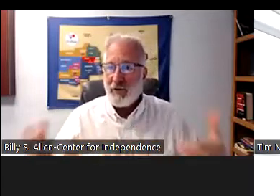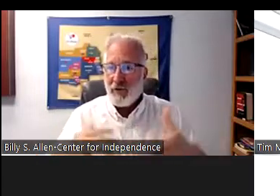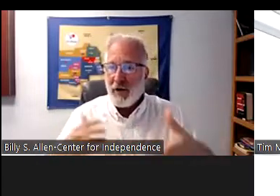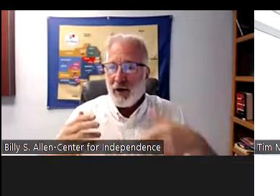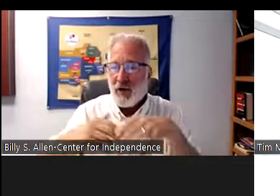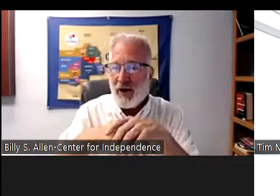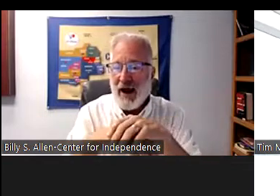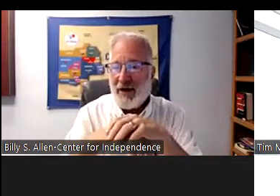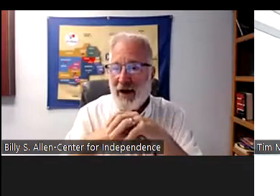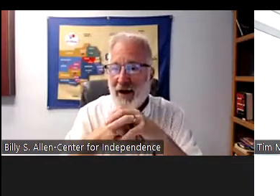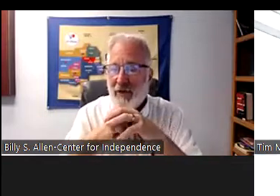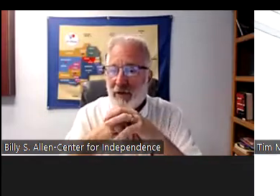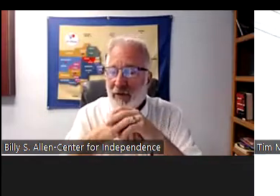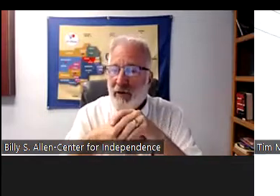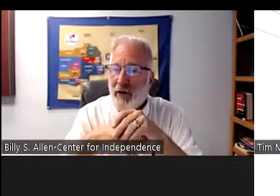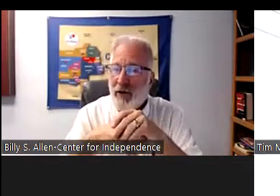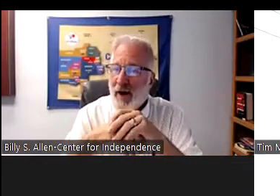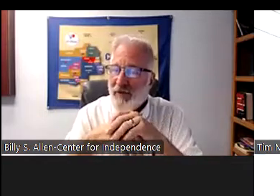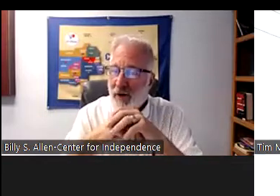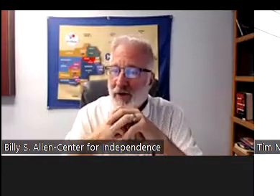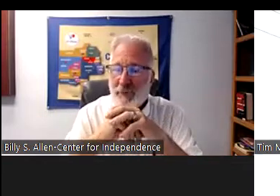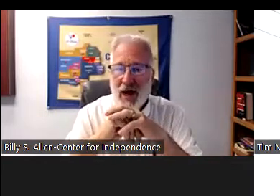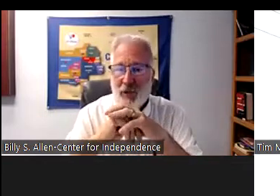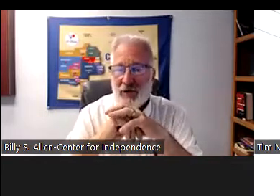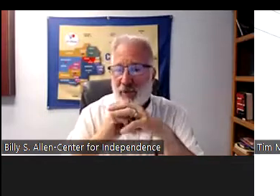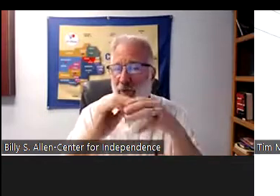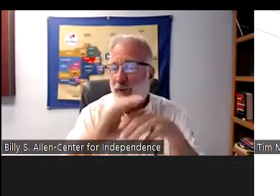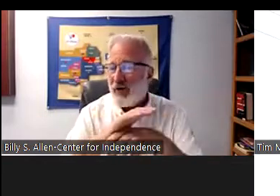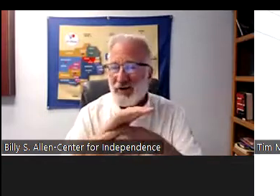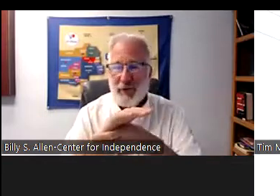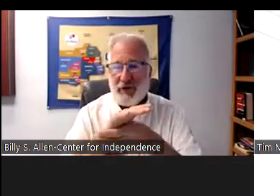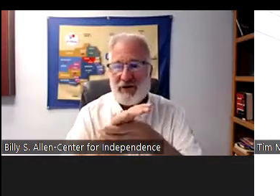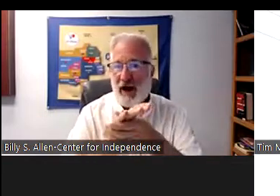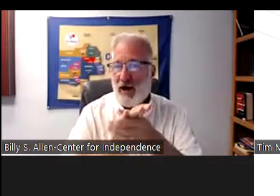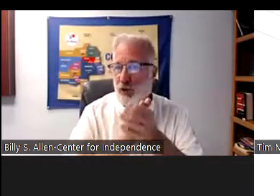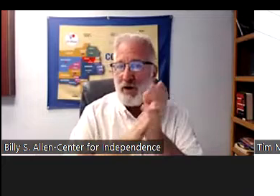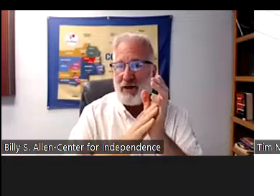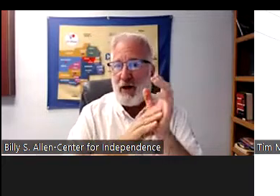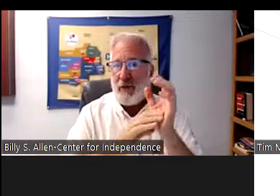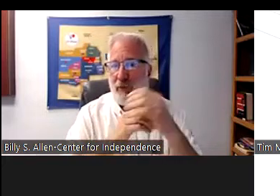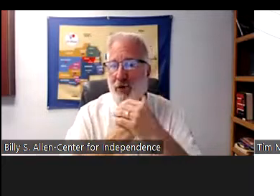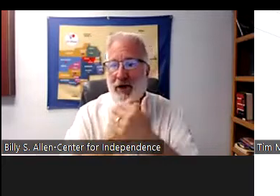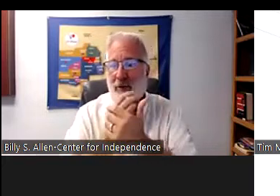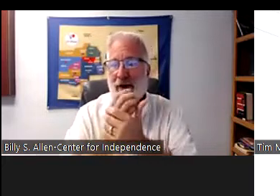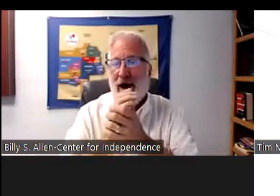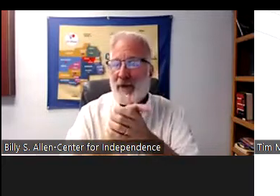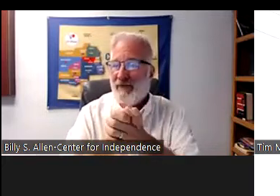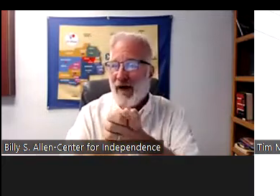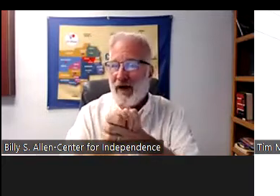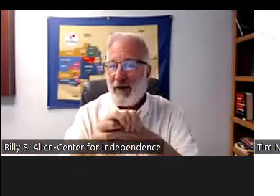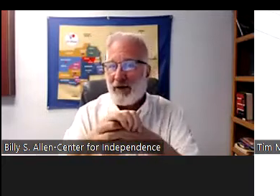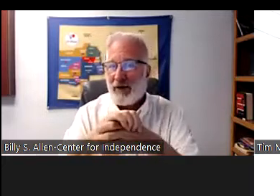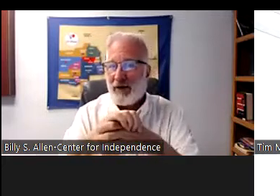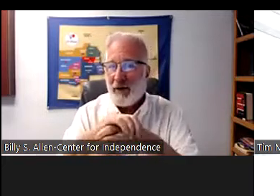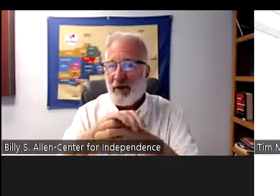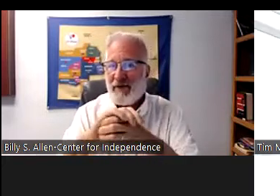So kind of going hand in hand. I've already met with some of the people on the disability side who want to come on board and help out, but I've not